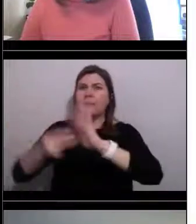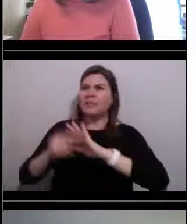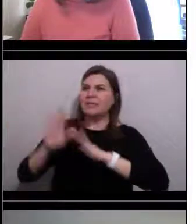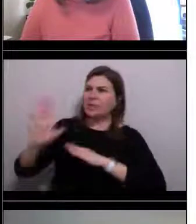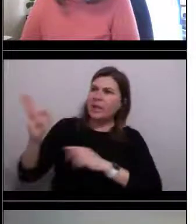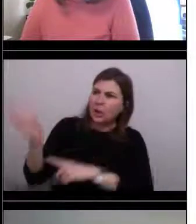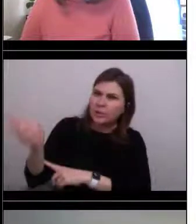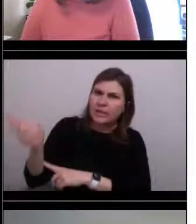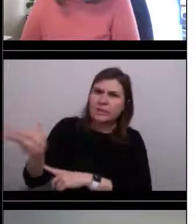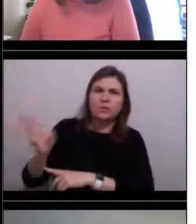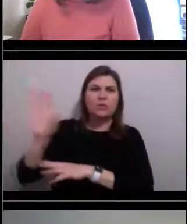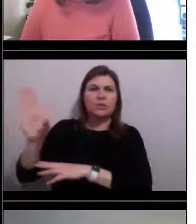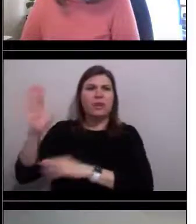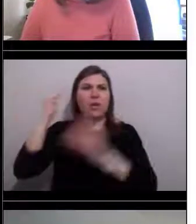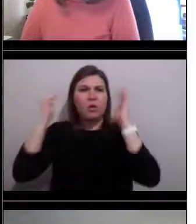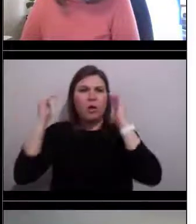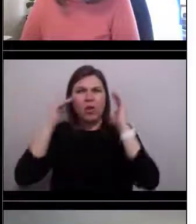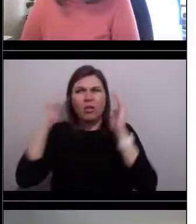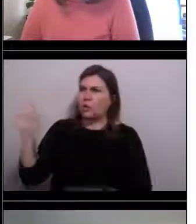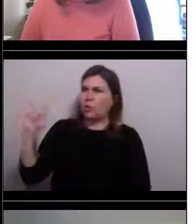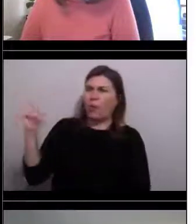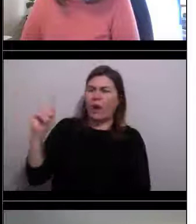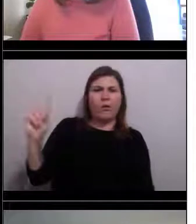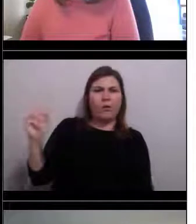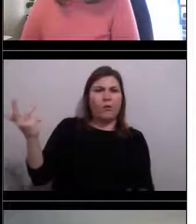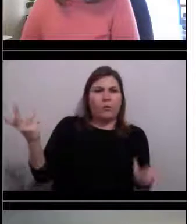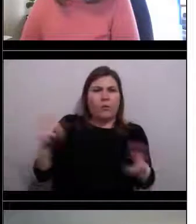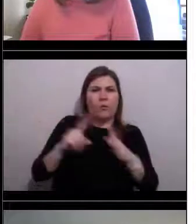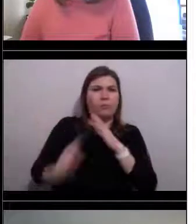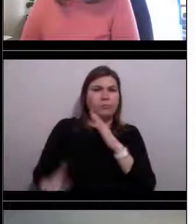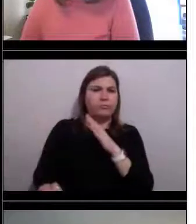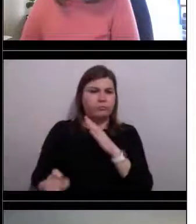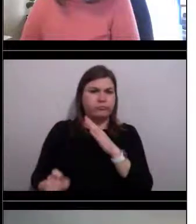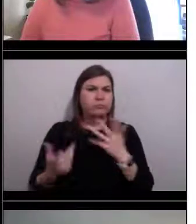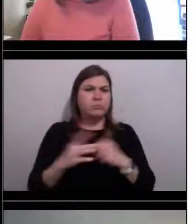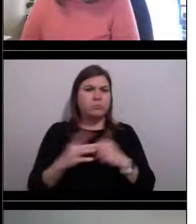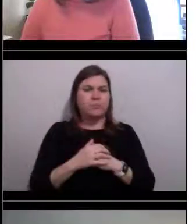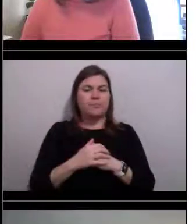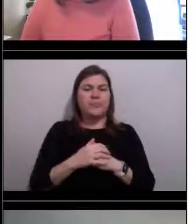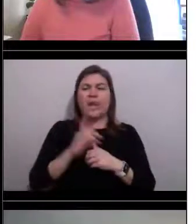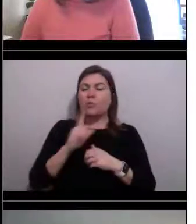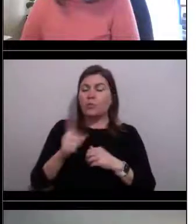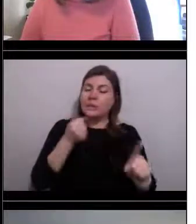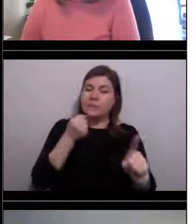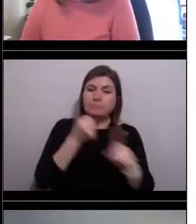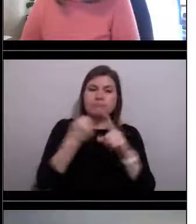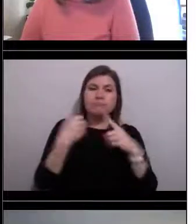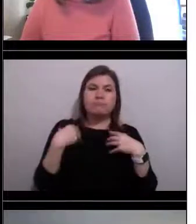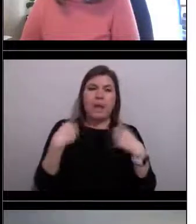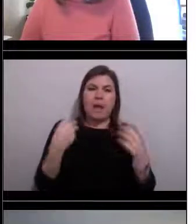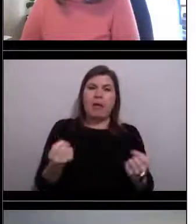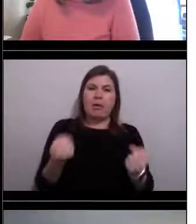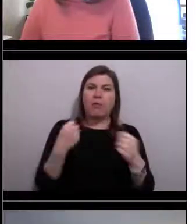an individual level, there's significant health impacts as a result of being socially isolated.